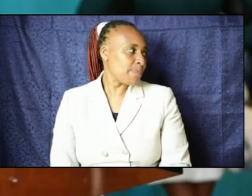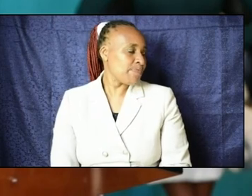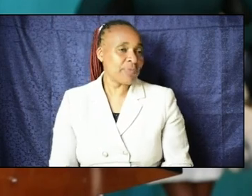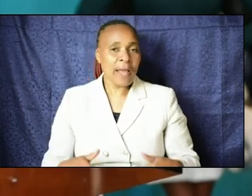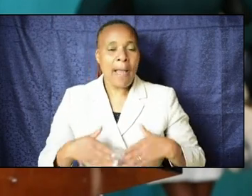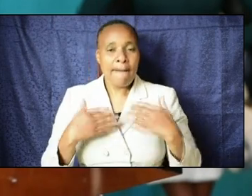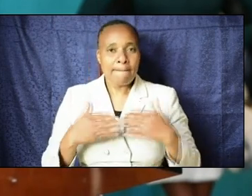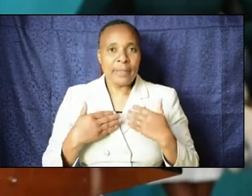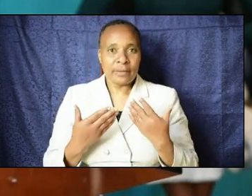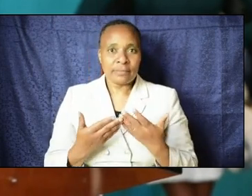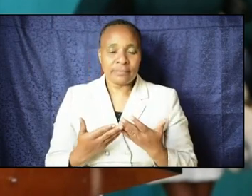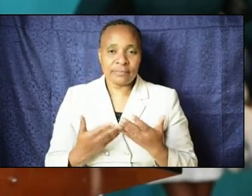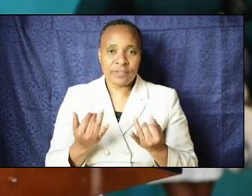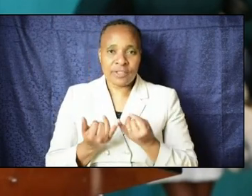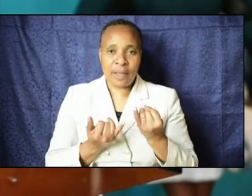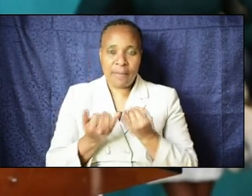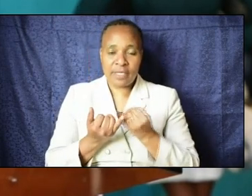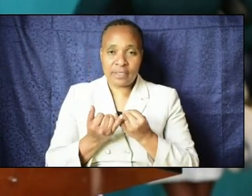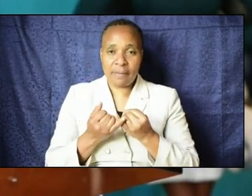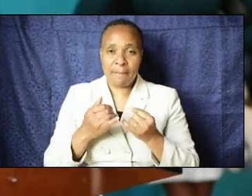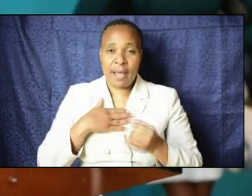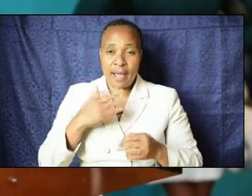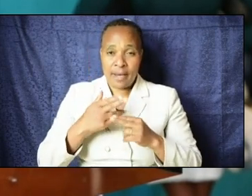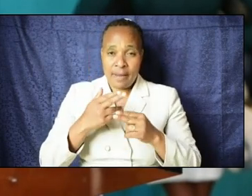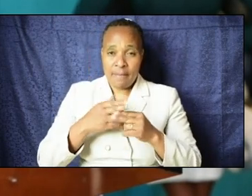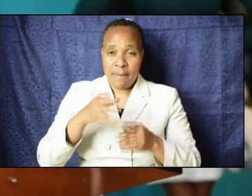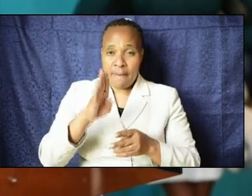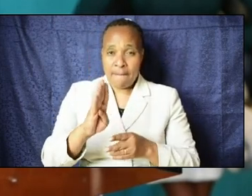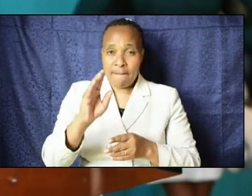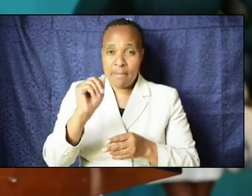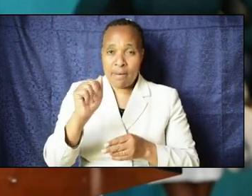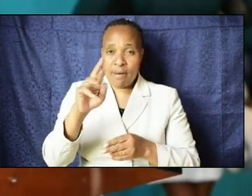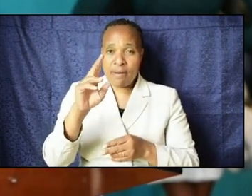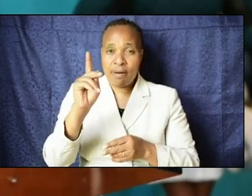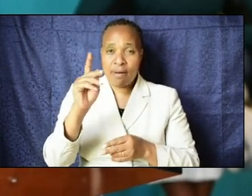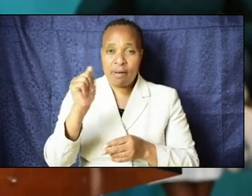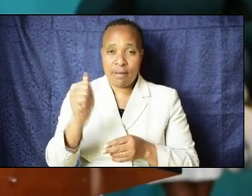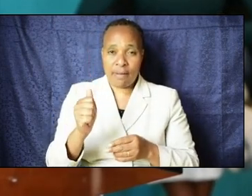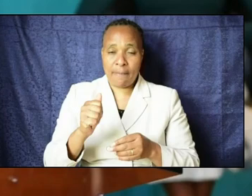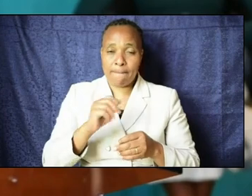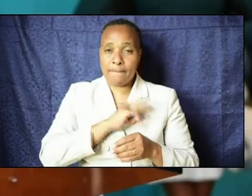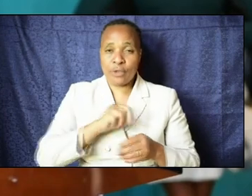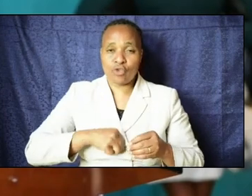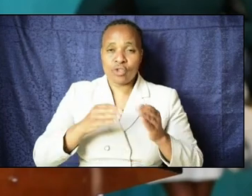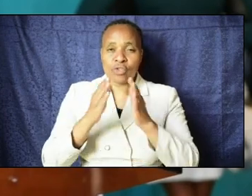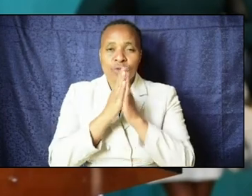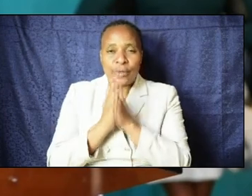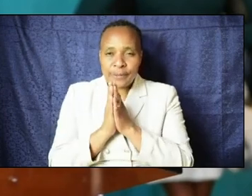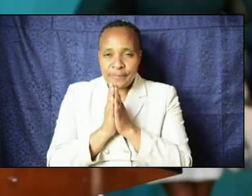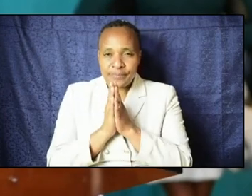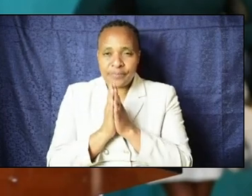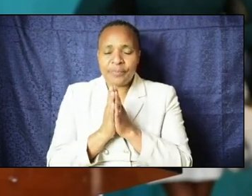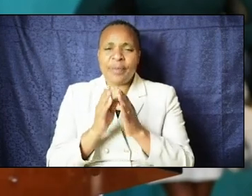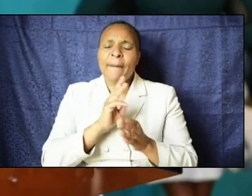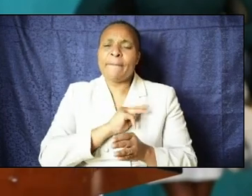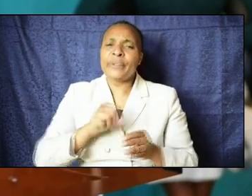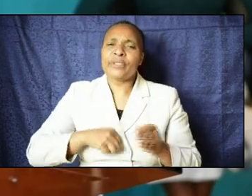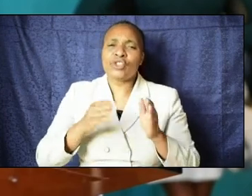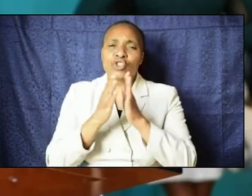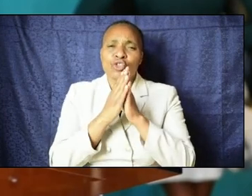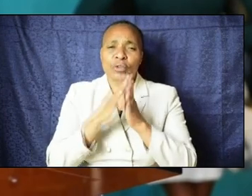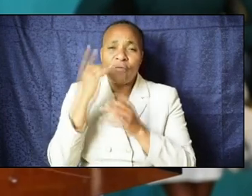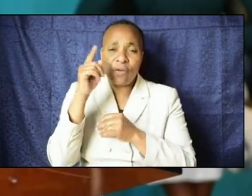Happy Sabbath, viewers. My name is Baraka, and I'll be taking us through the mission story. The mission story for